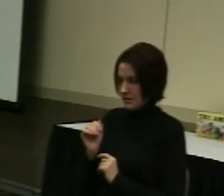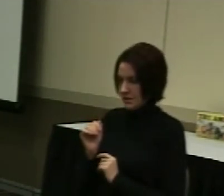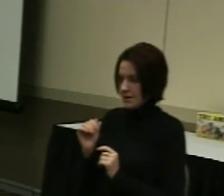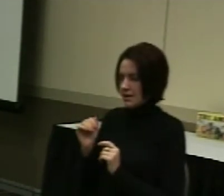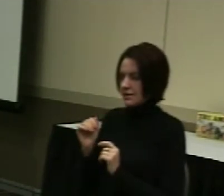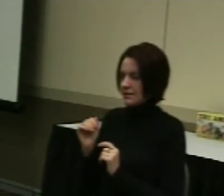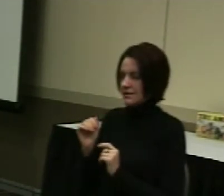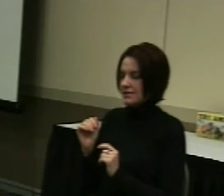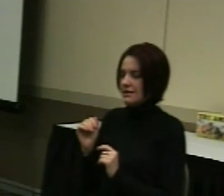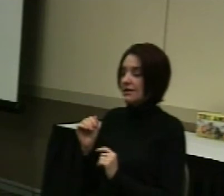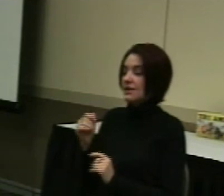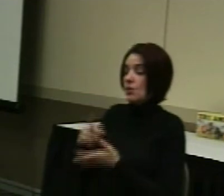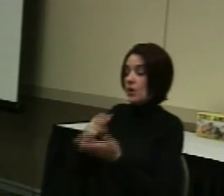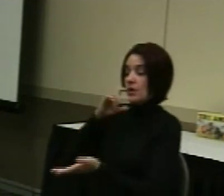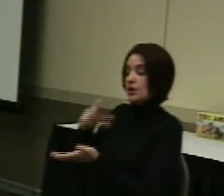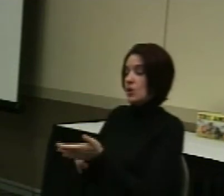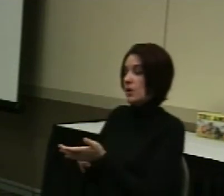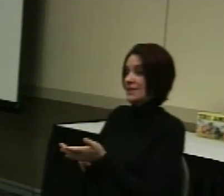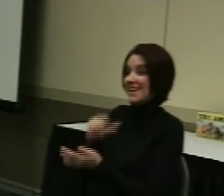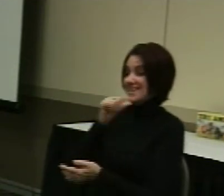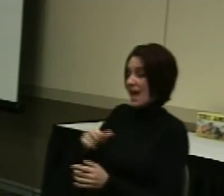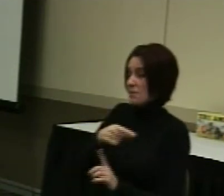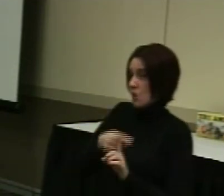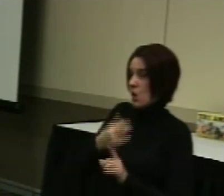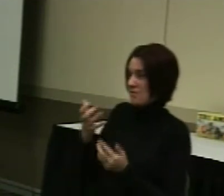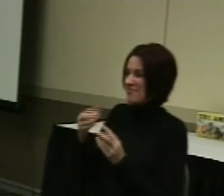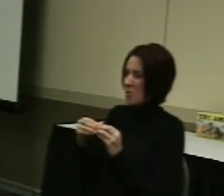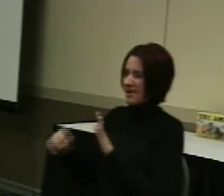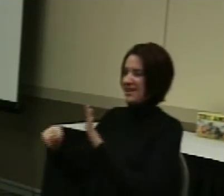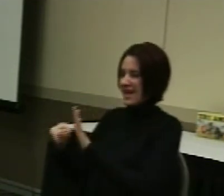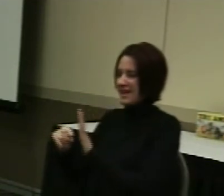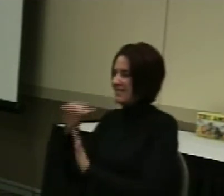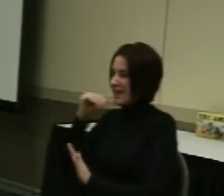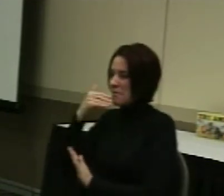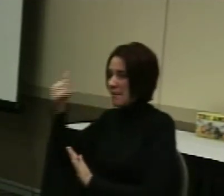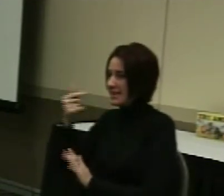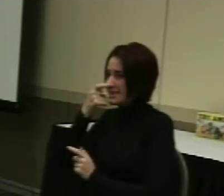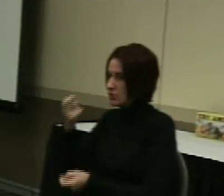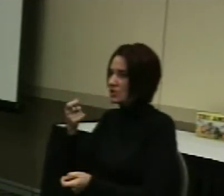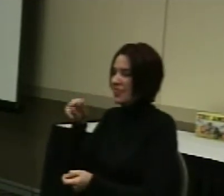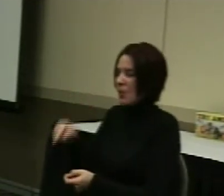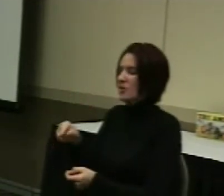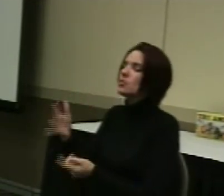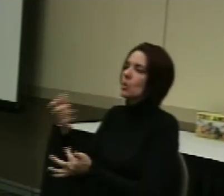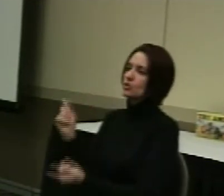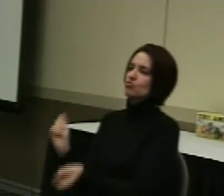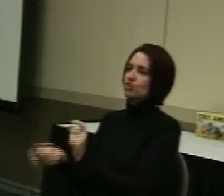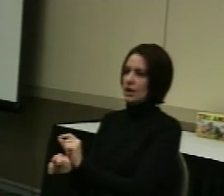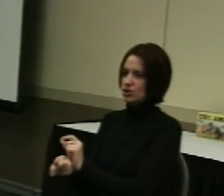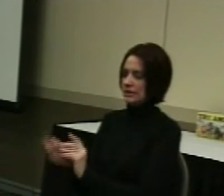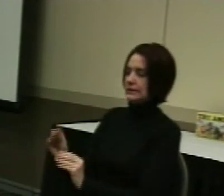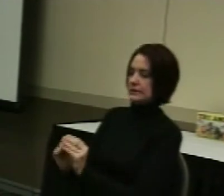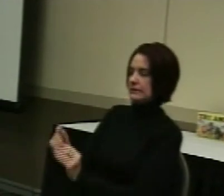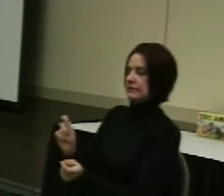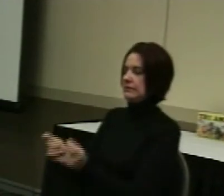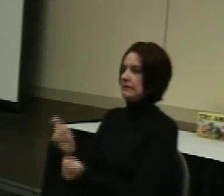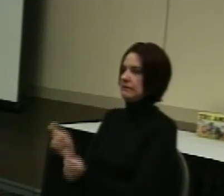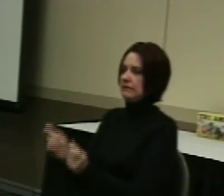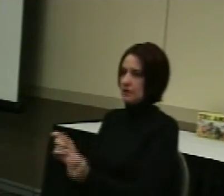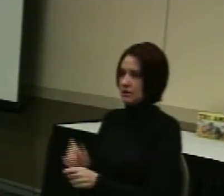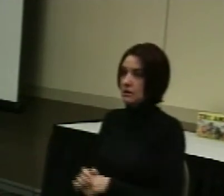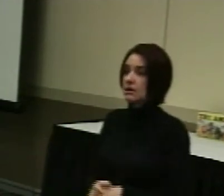change ones that are not pro-social and that are not in the child's best interest. So basically, I'm offering to you that we need